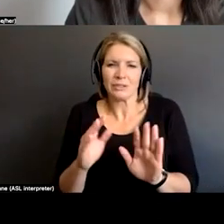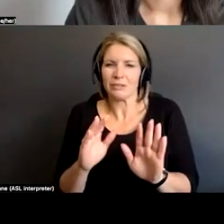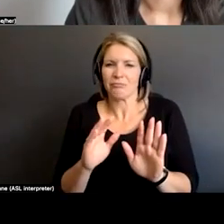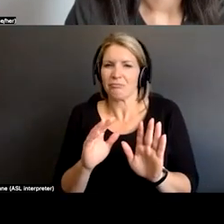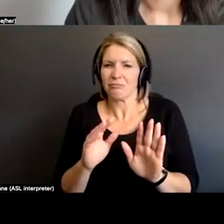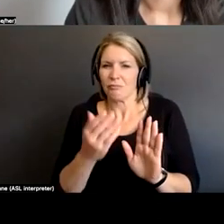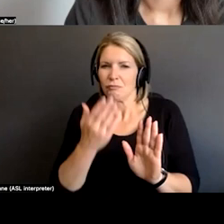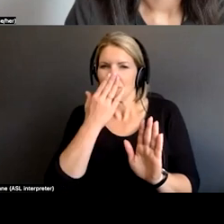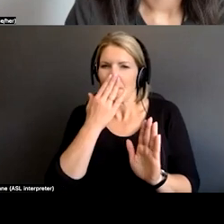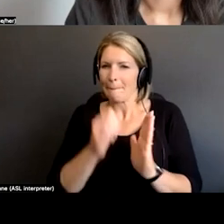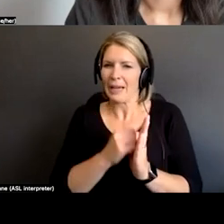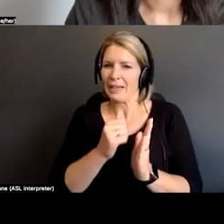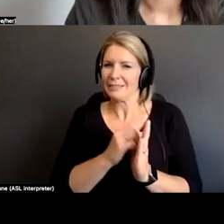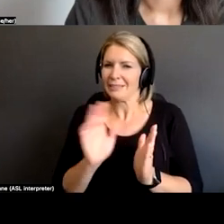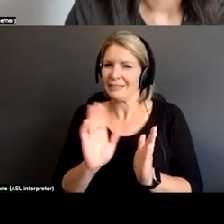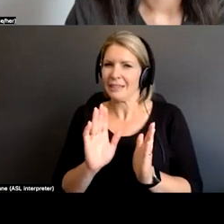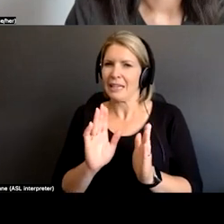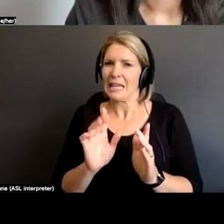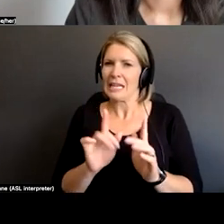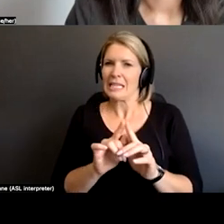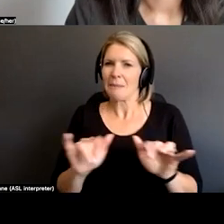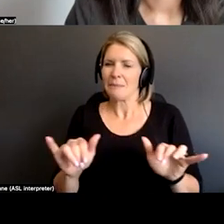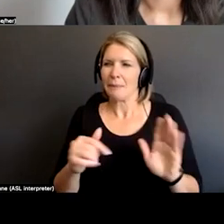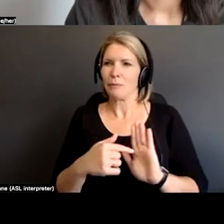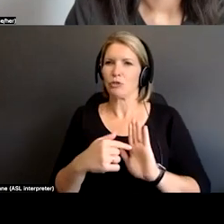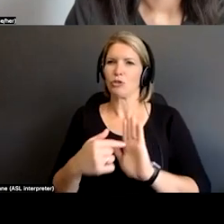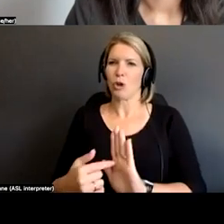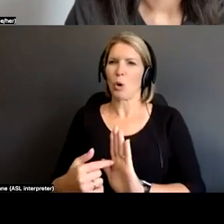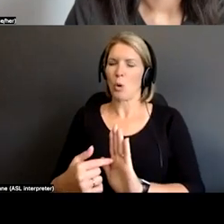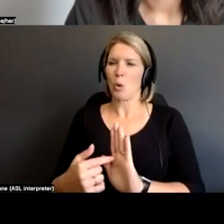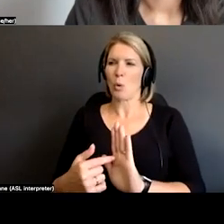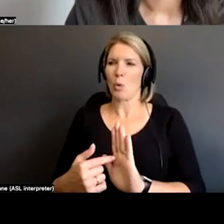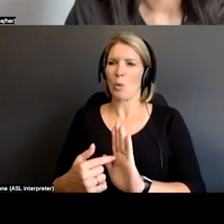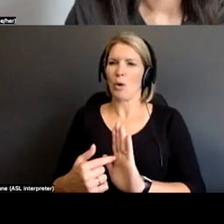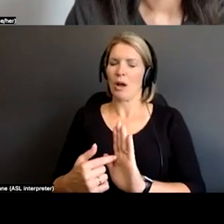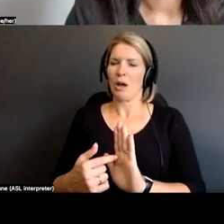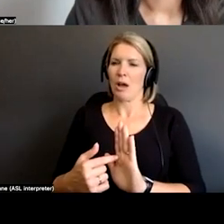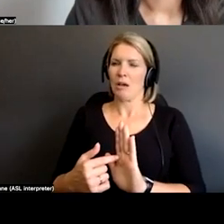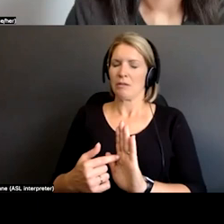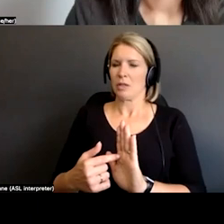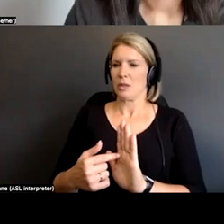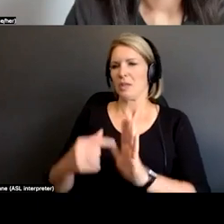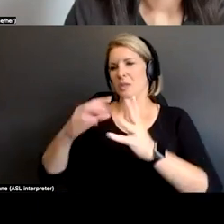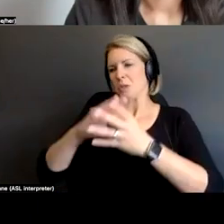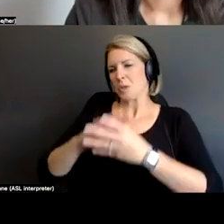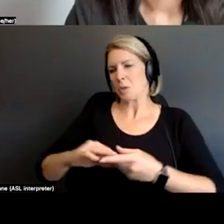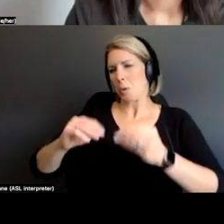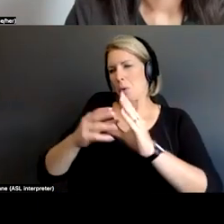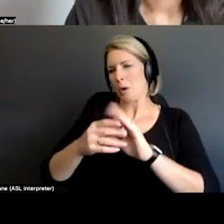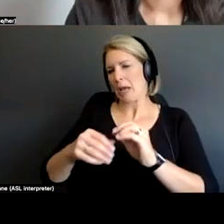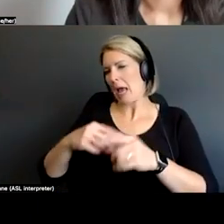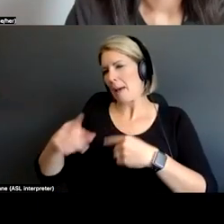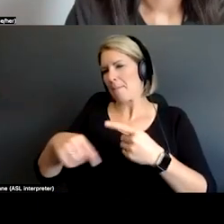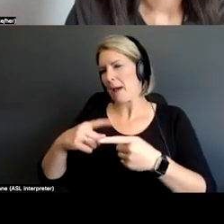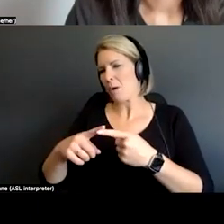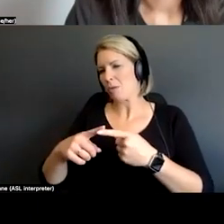it made sure that it was also sort of showing something about what the actual storyline was about in kind of a way. As mostly I